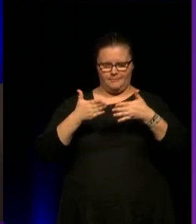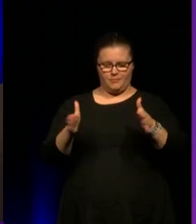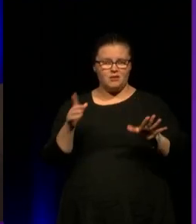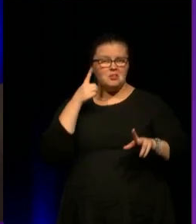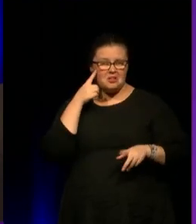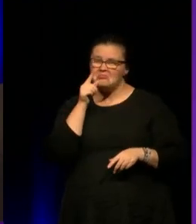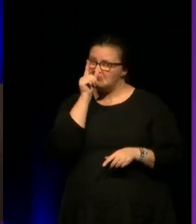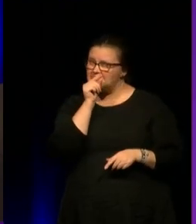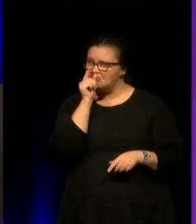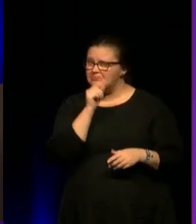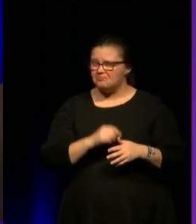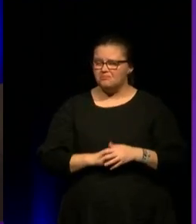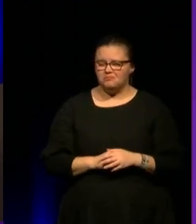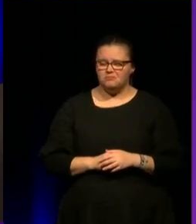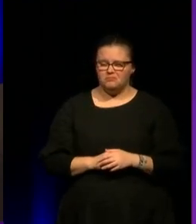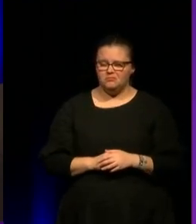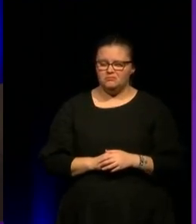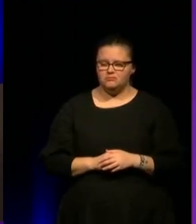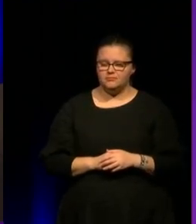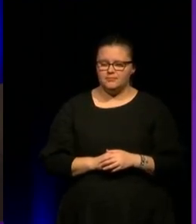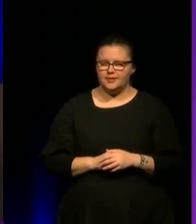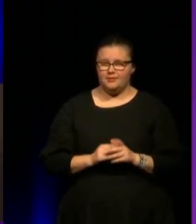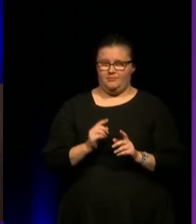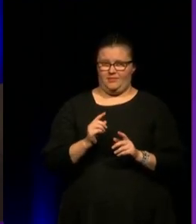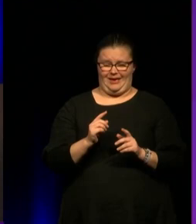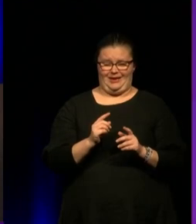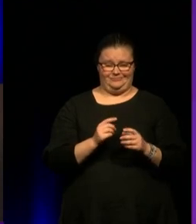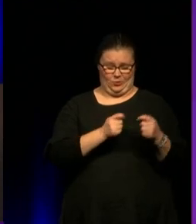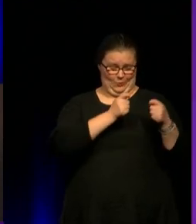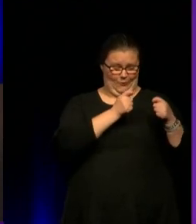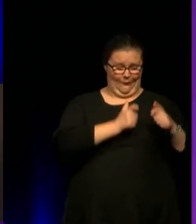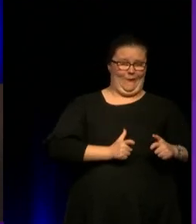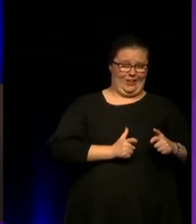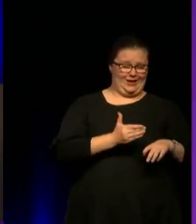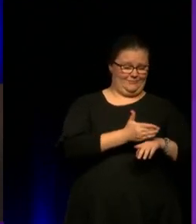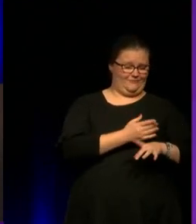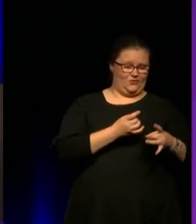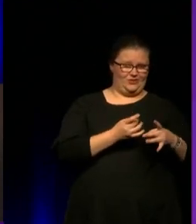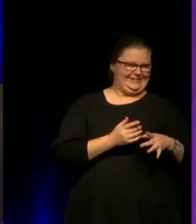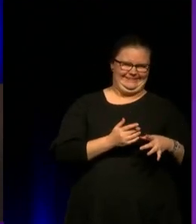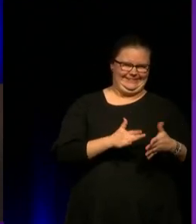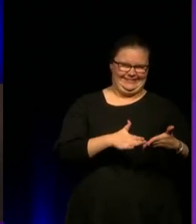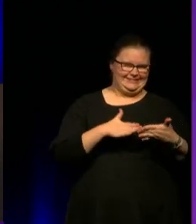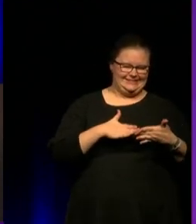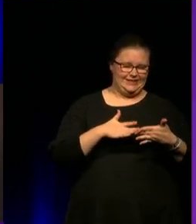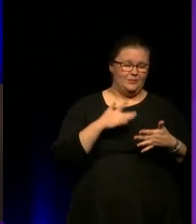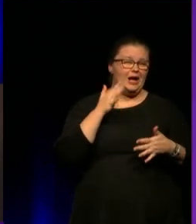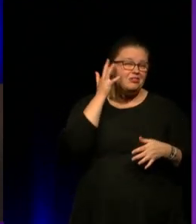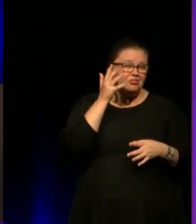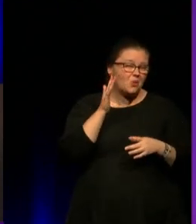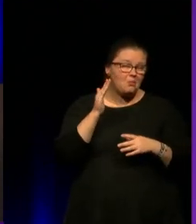option. I think listing too early can be unhelpful, and we have considered listing in the